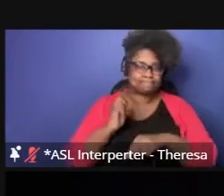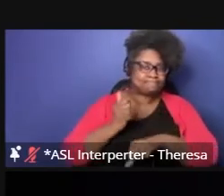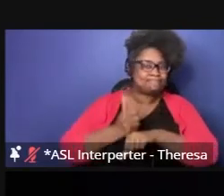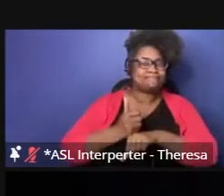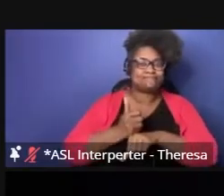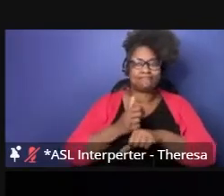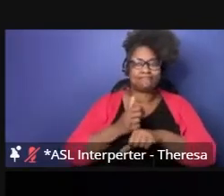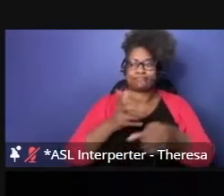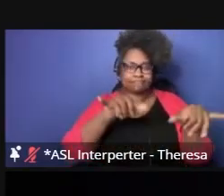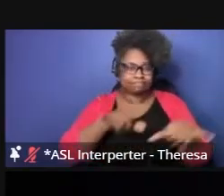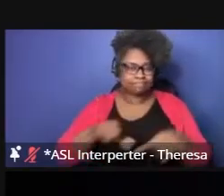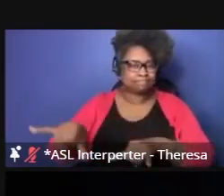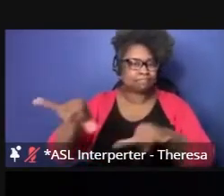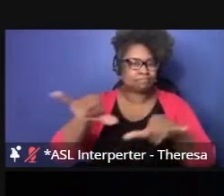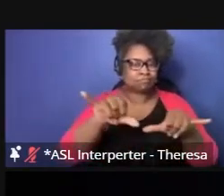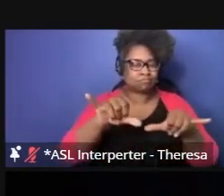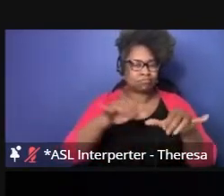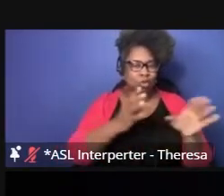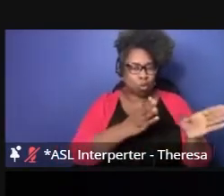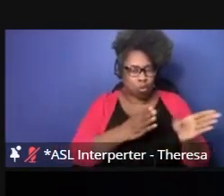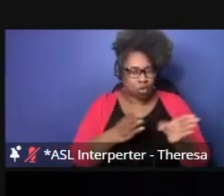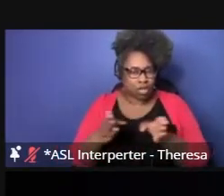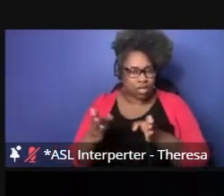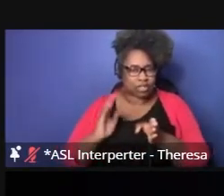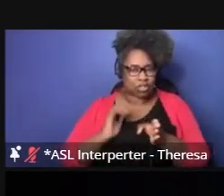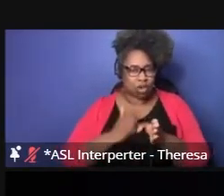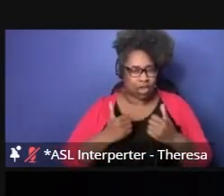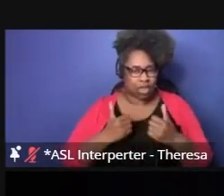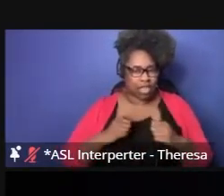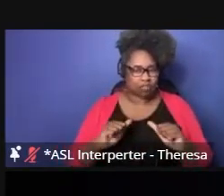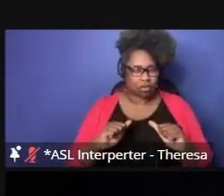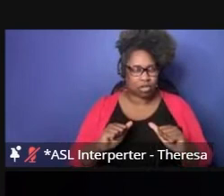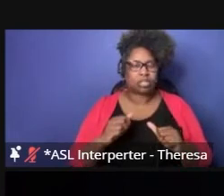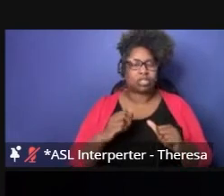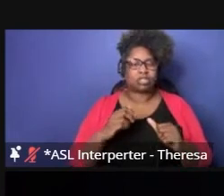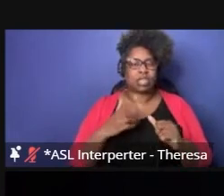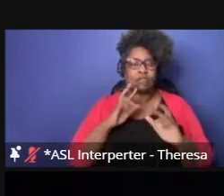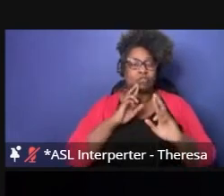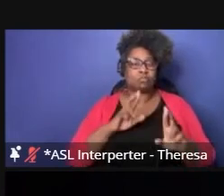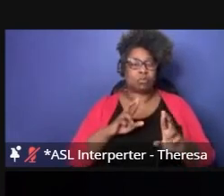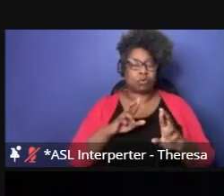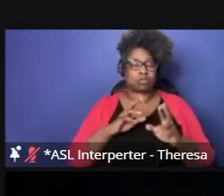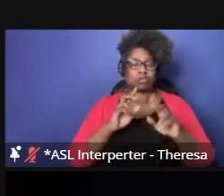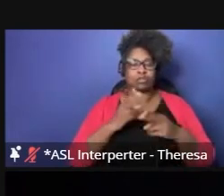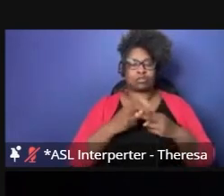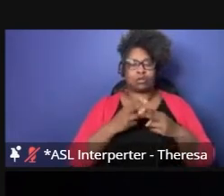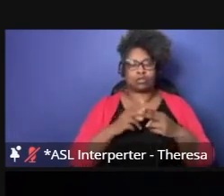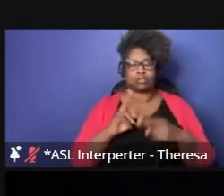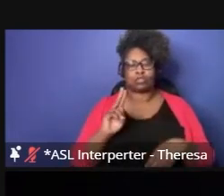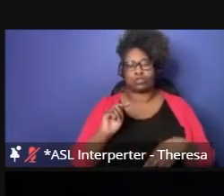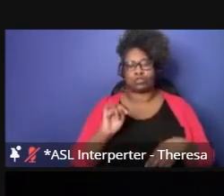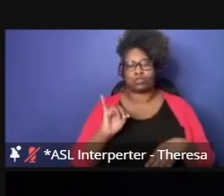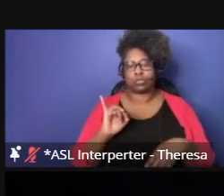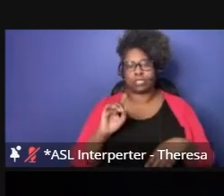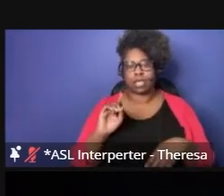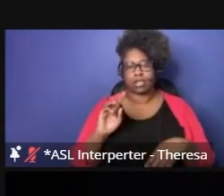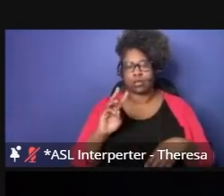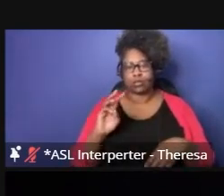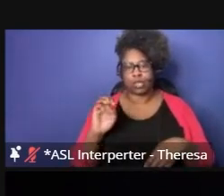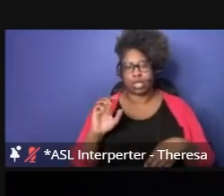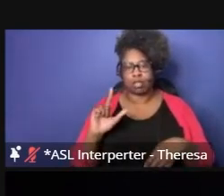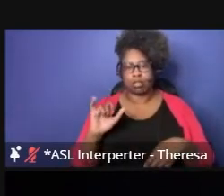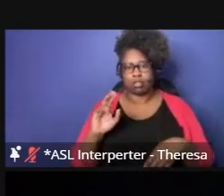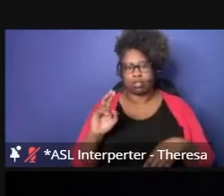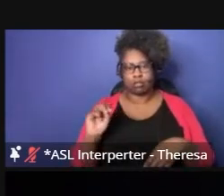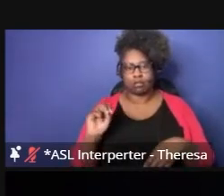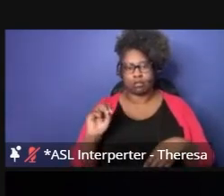in support of the United We Learn report, which this group wrote together, and competency-based education.